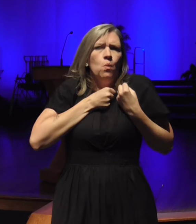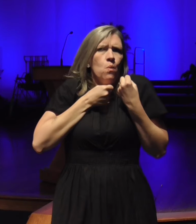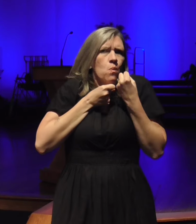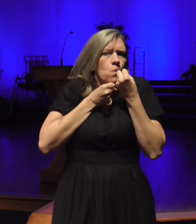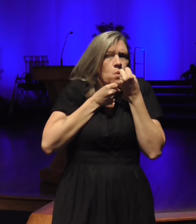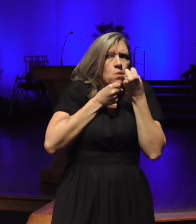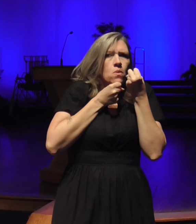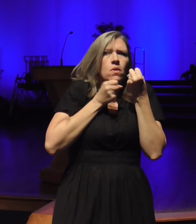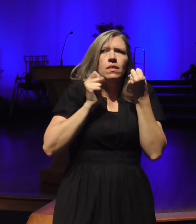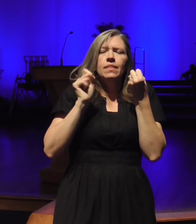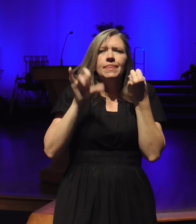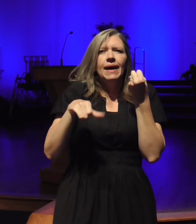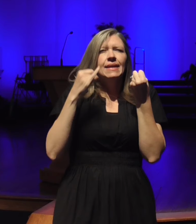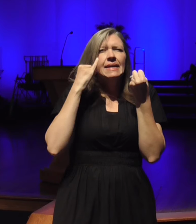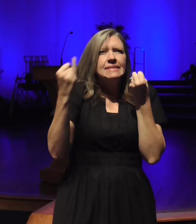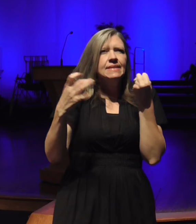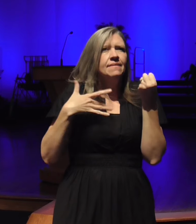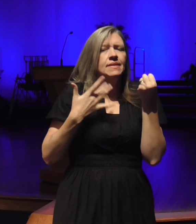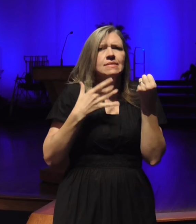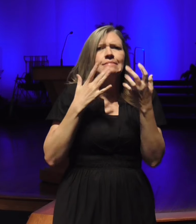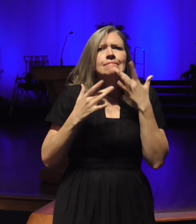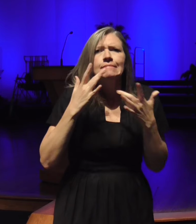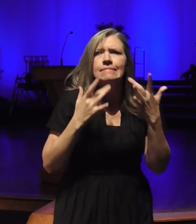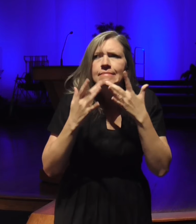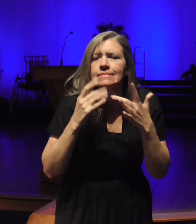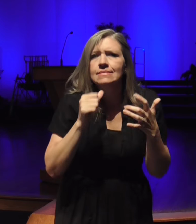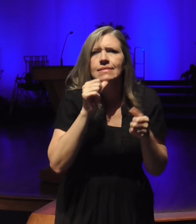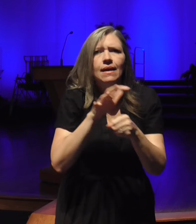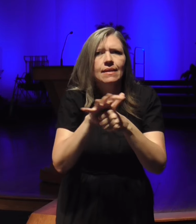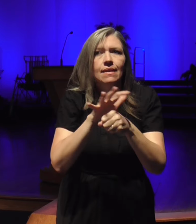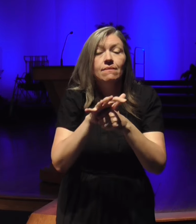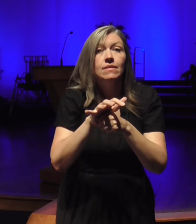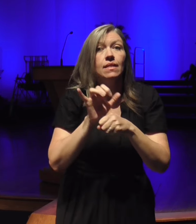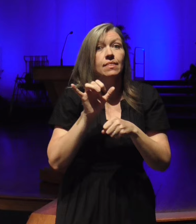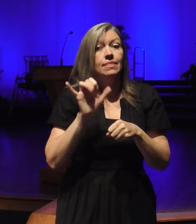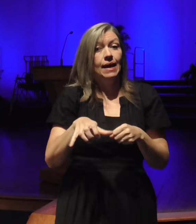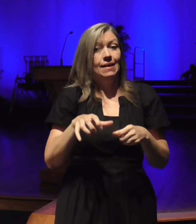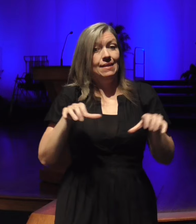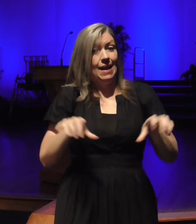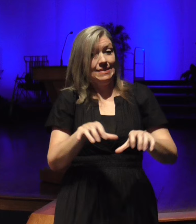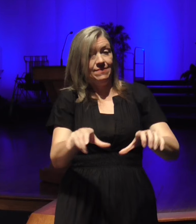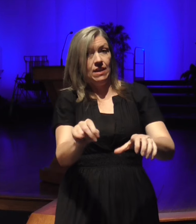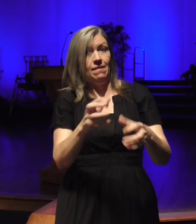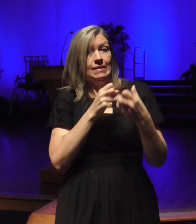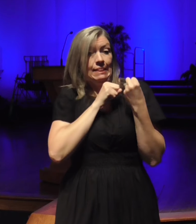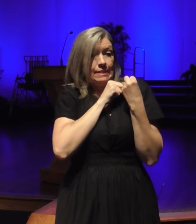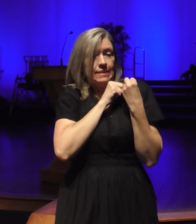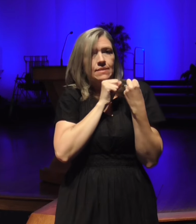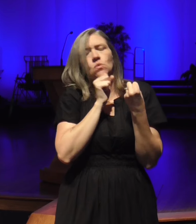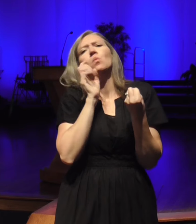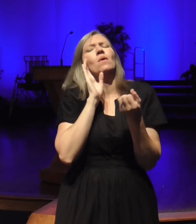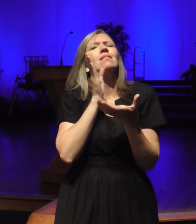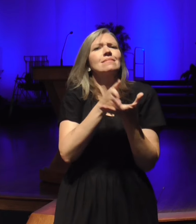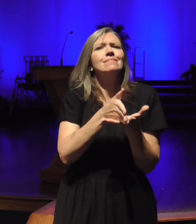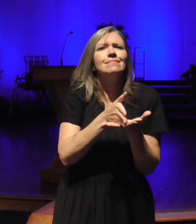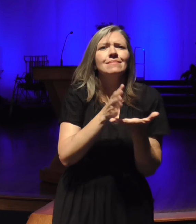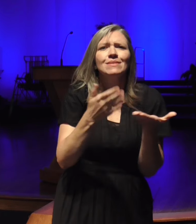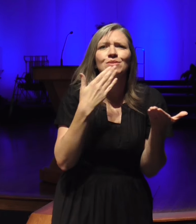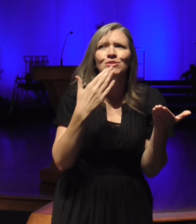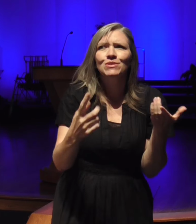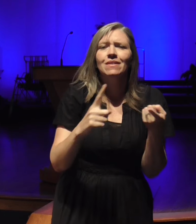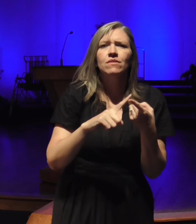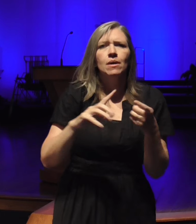enough for everyone. Releasing the need to cling to it is releasing the idea that there's not enough of